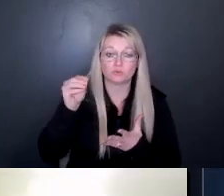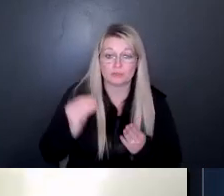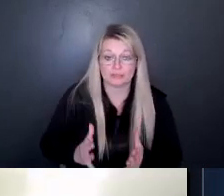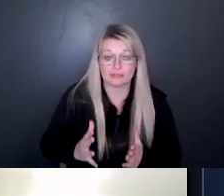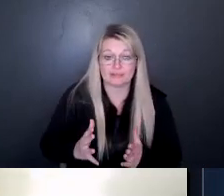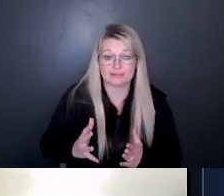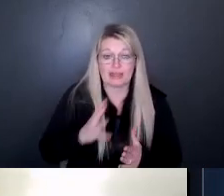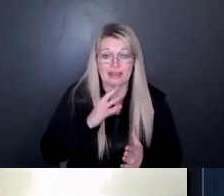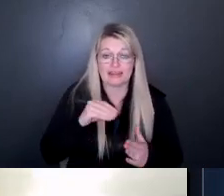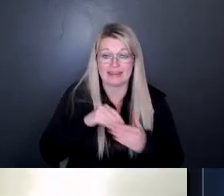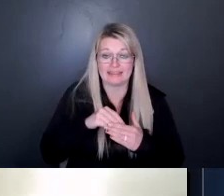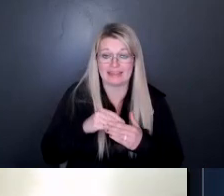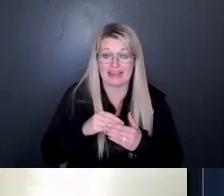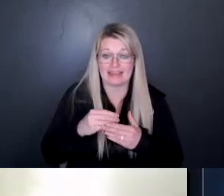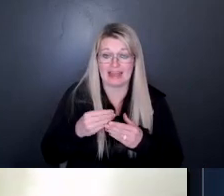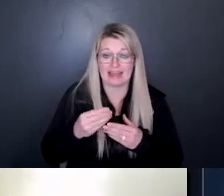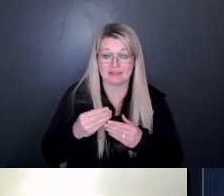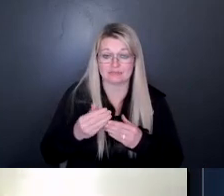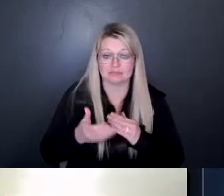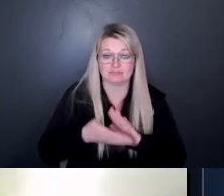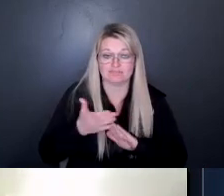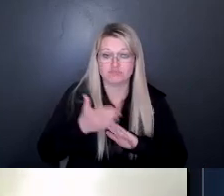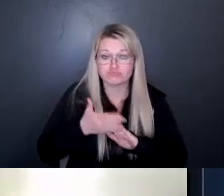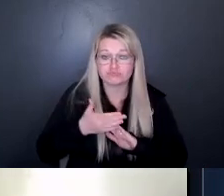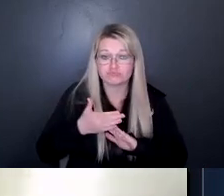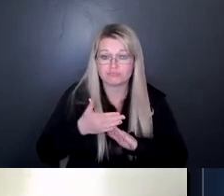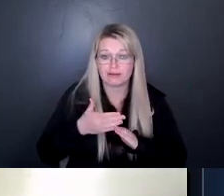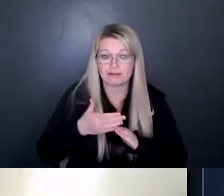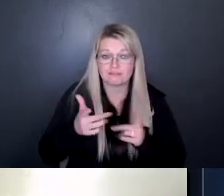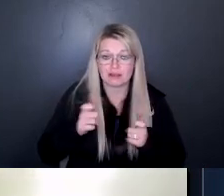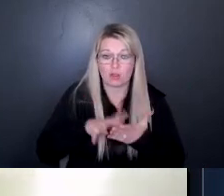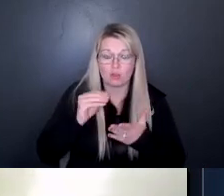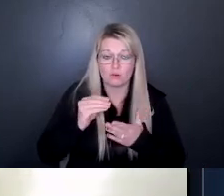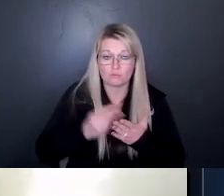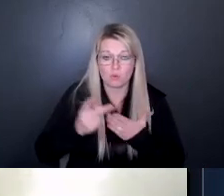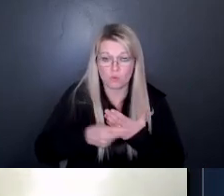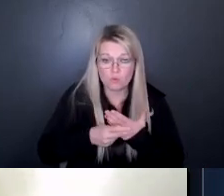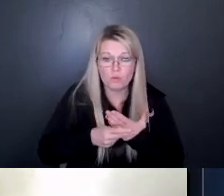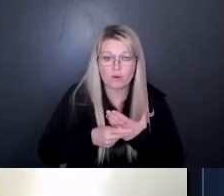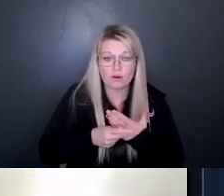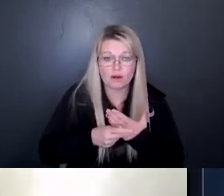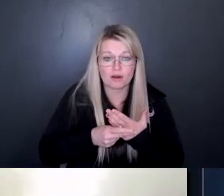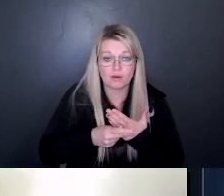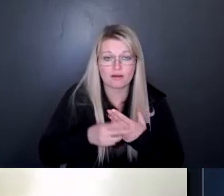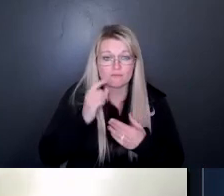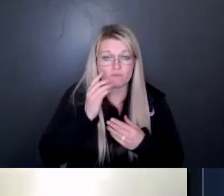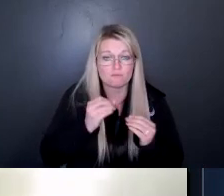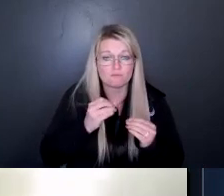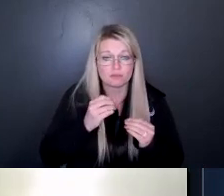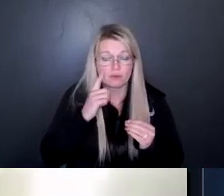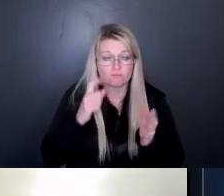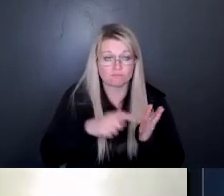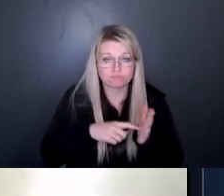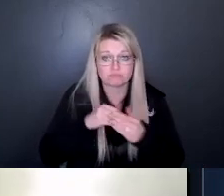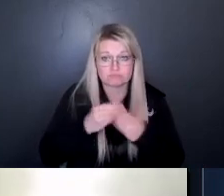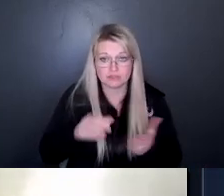and Accelerated Learning Program get to sit ordinary level examinations in Uganda.